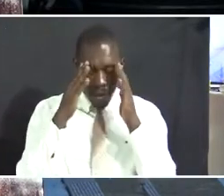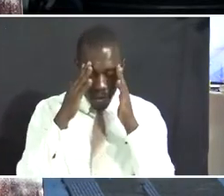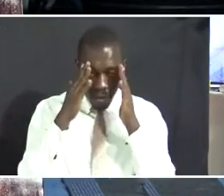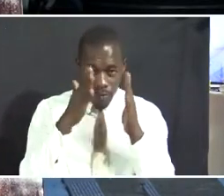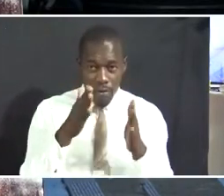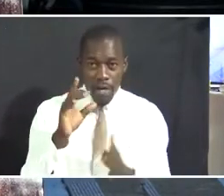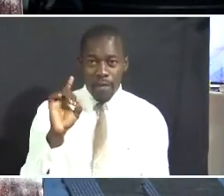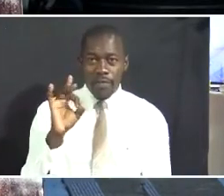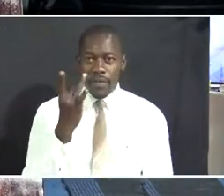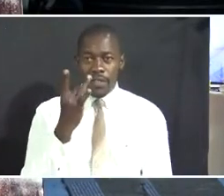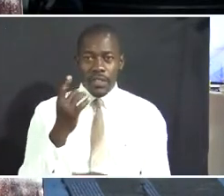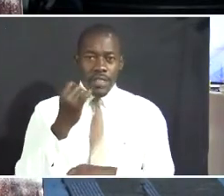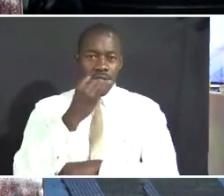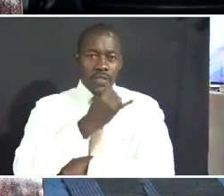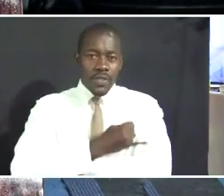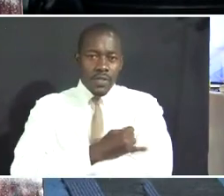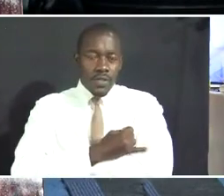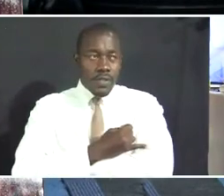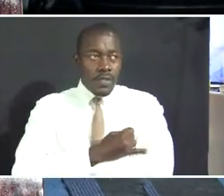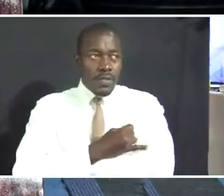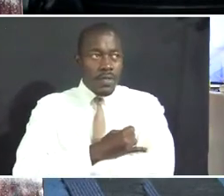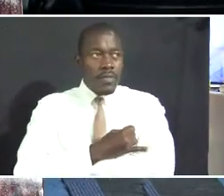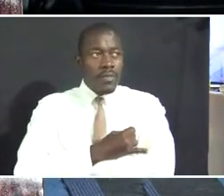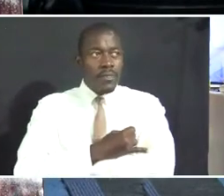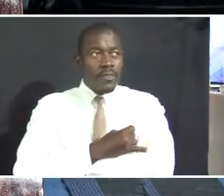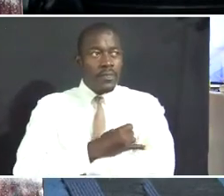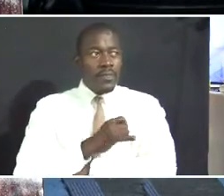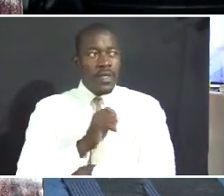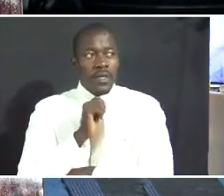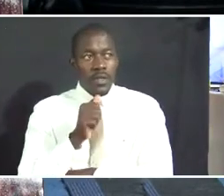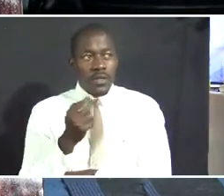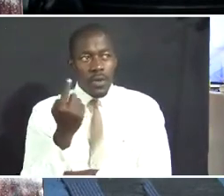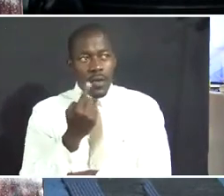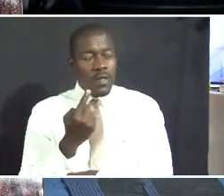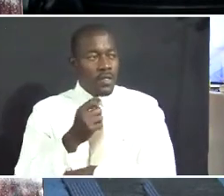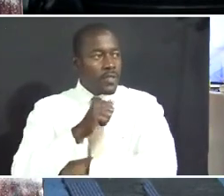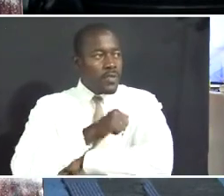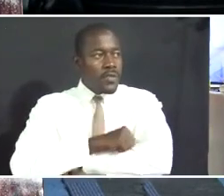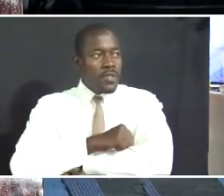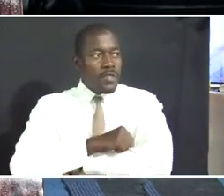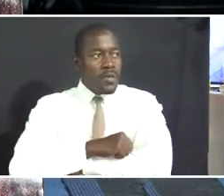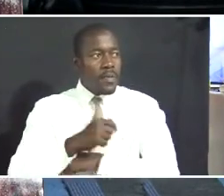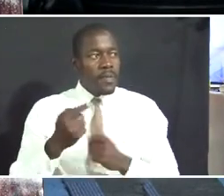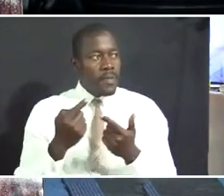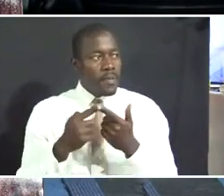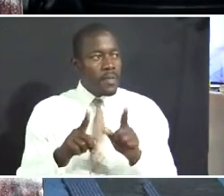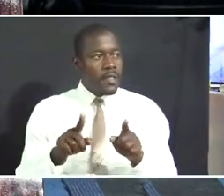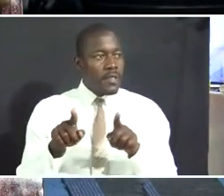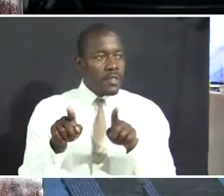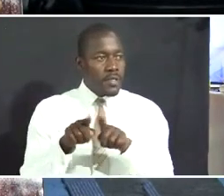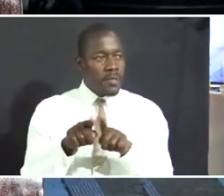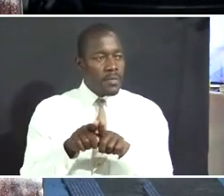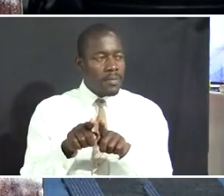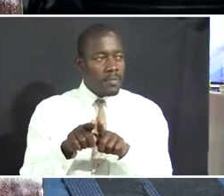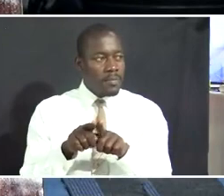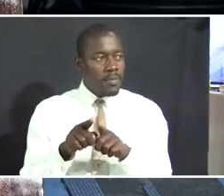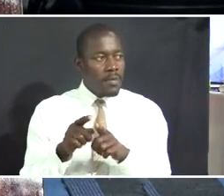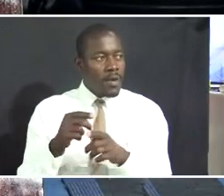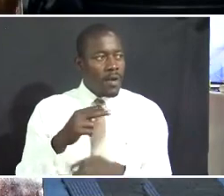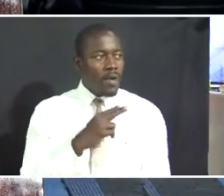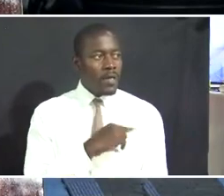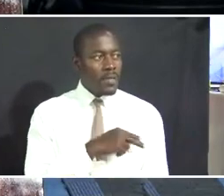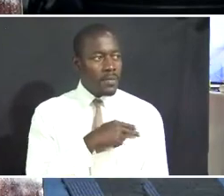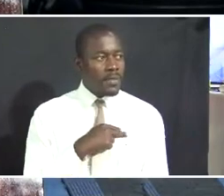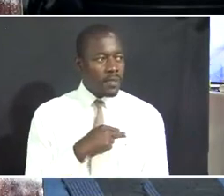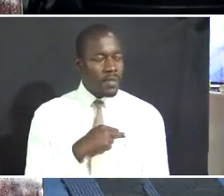institutions. Adventist institution, I'm not only talking about schools, we are talking about hospitals, a number